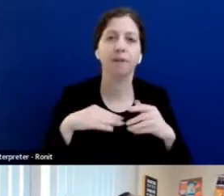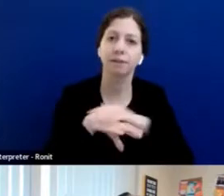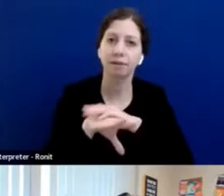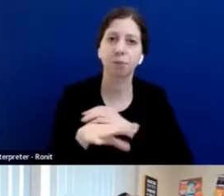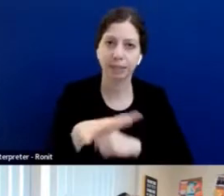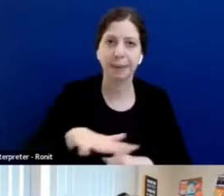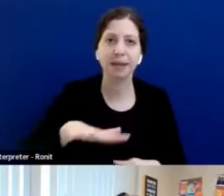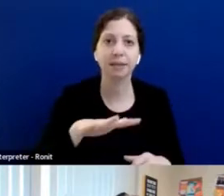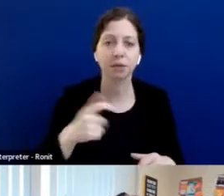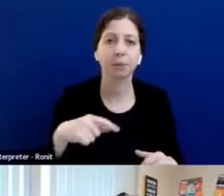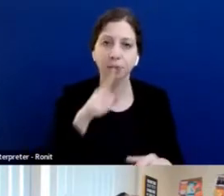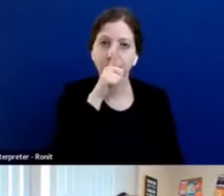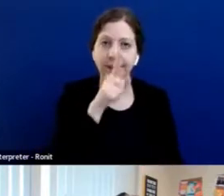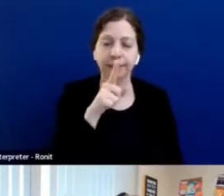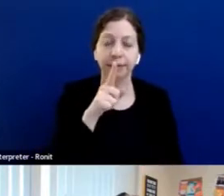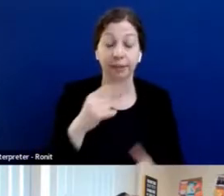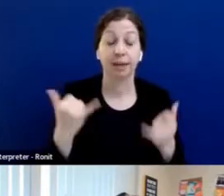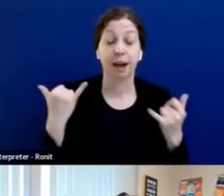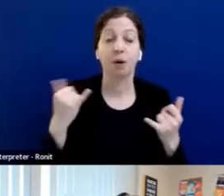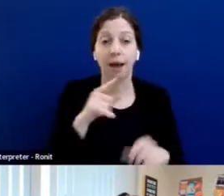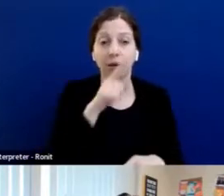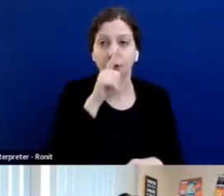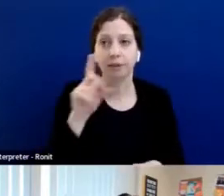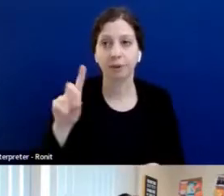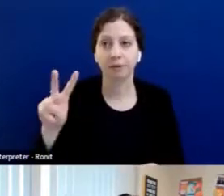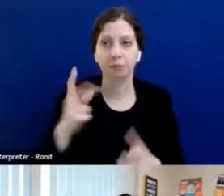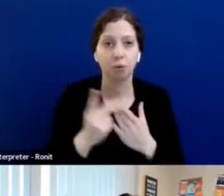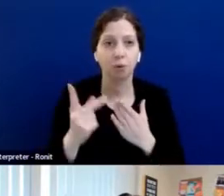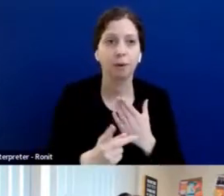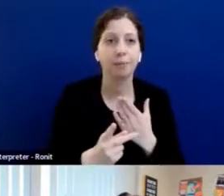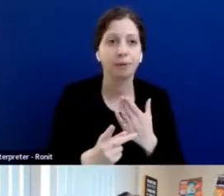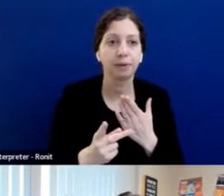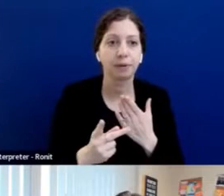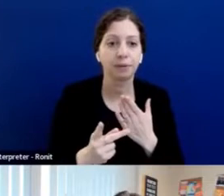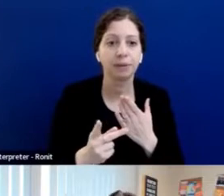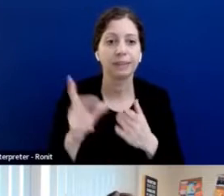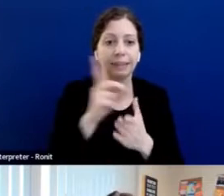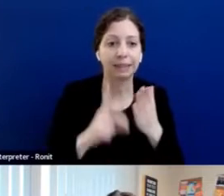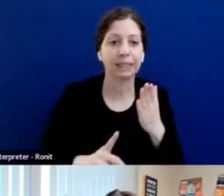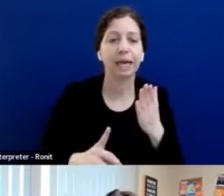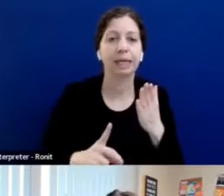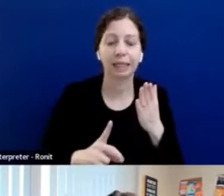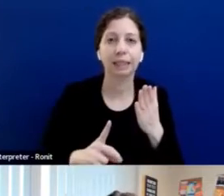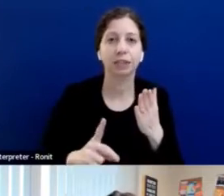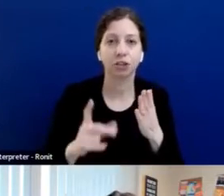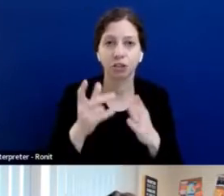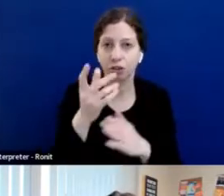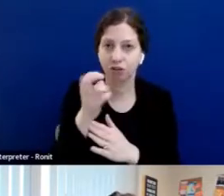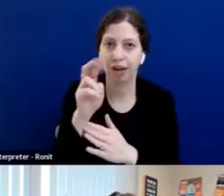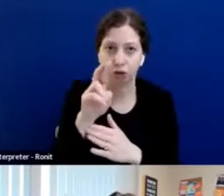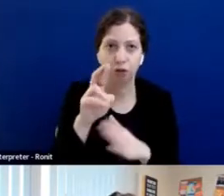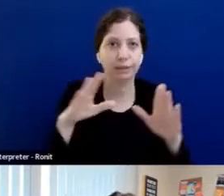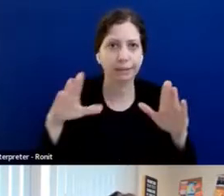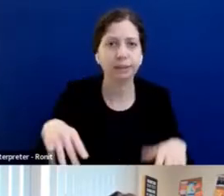space. And we've been really, and now there are actually domestic violence programs that are designing shelters and, kind